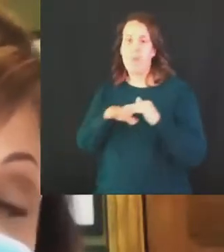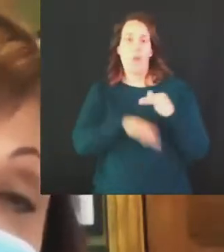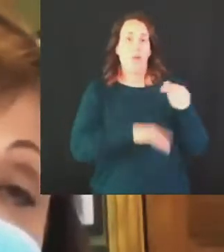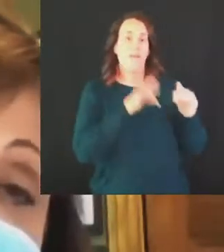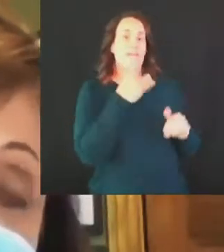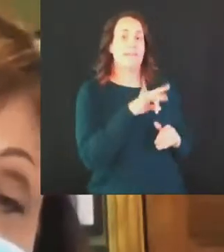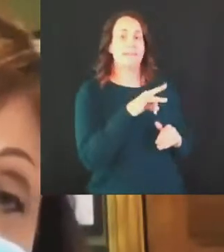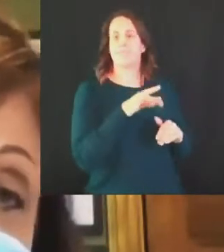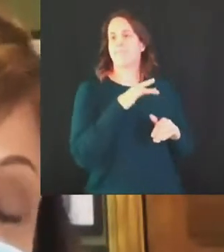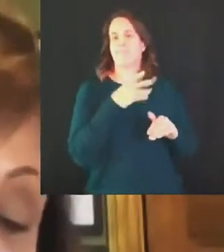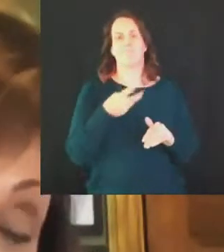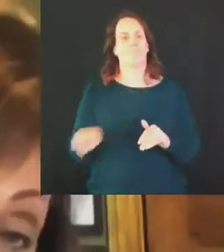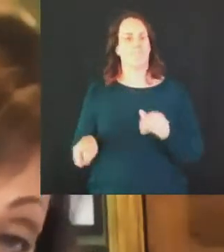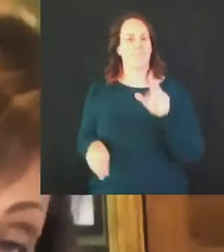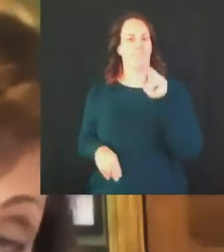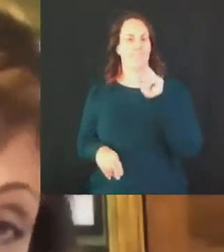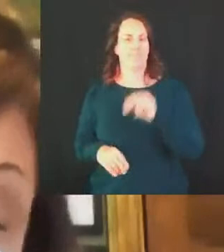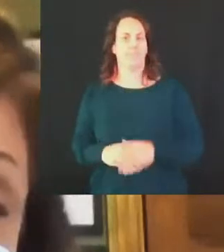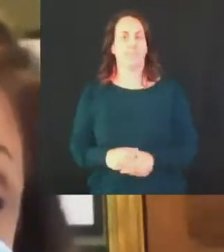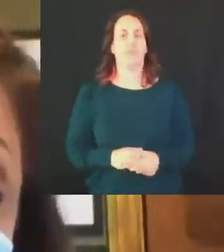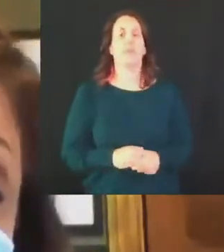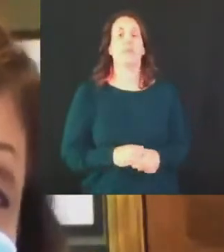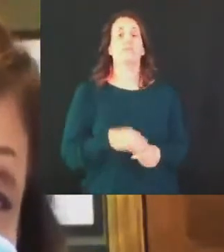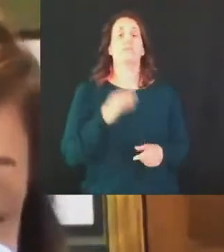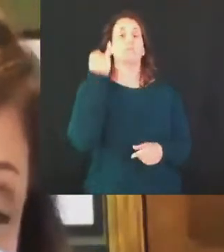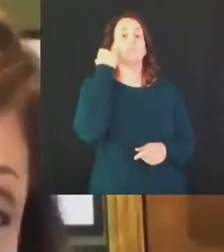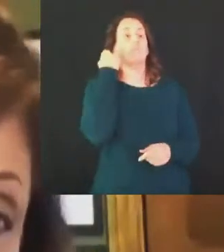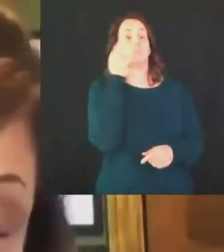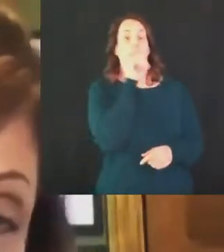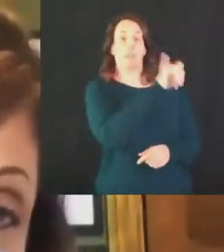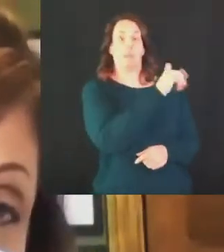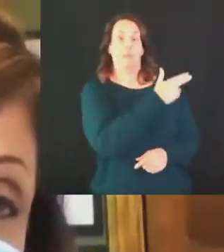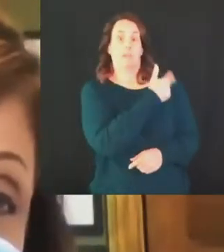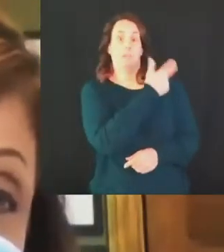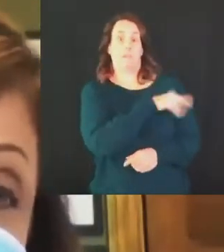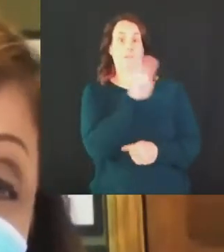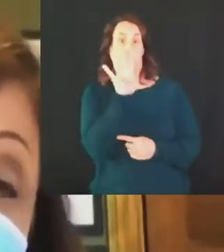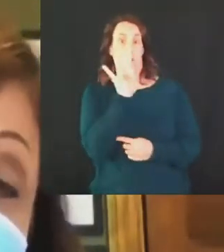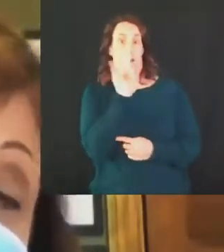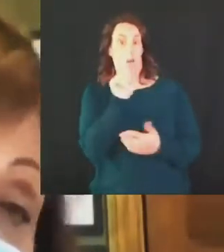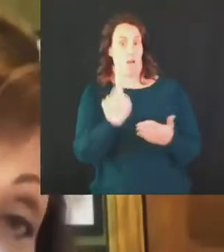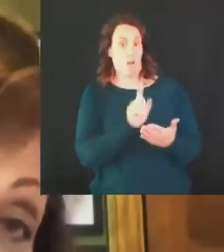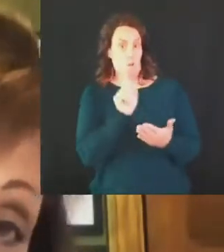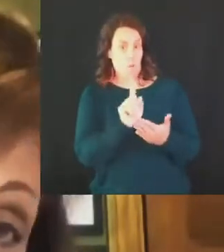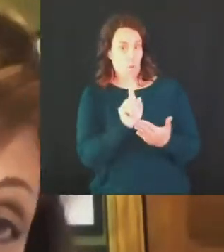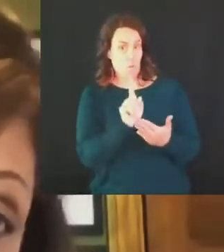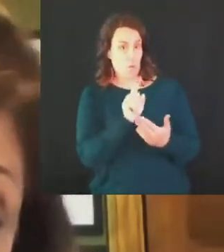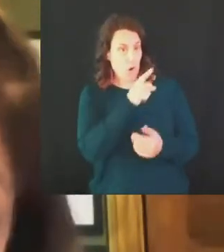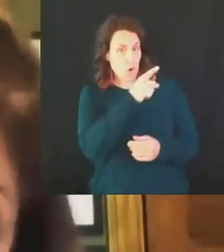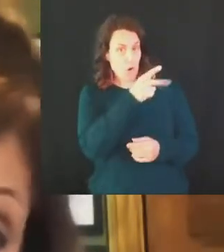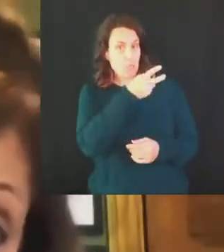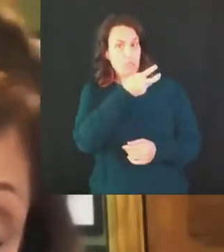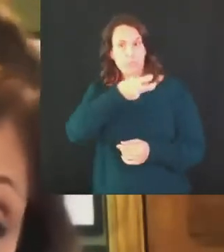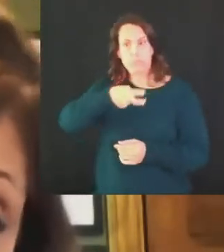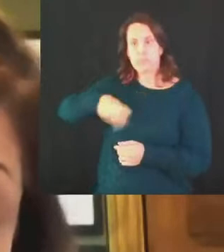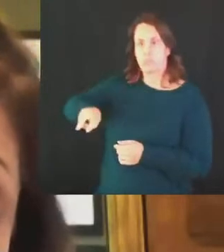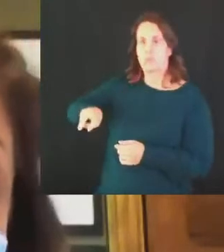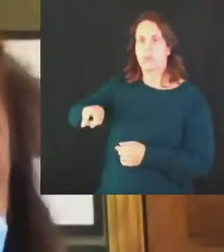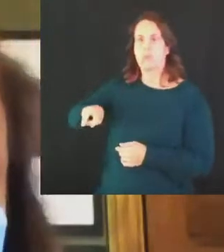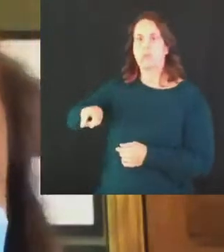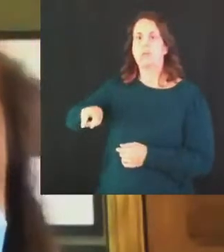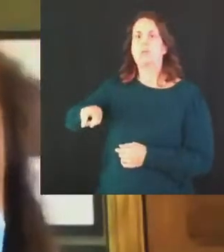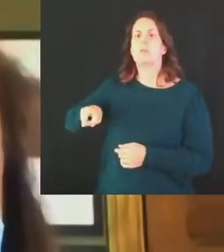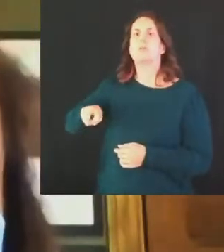office. Patients there would be relatively healthy, be able to ambulate on their own, or have the assistance of one